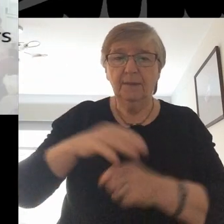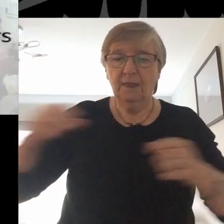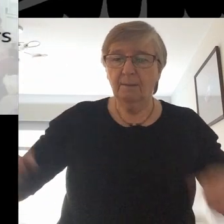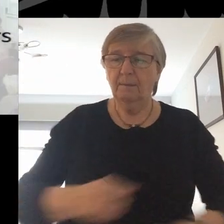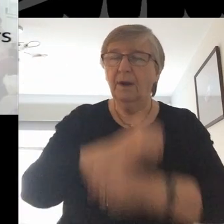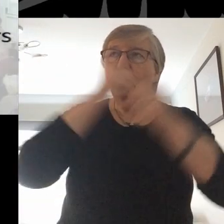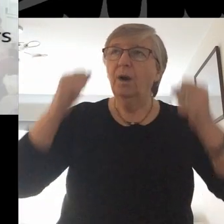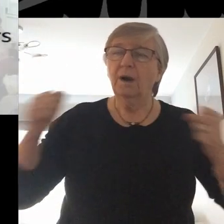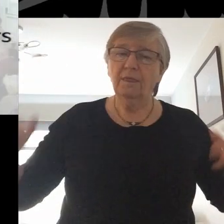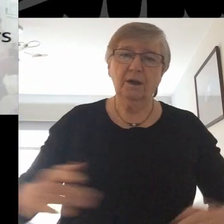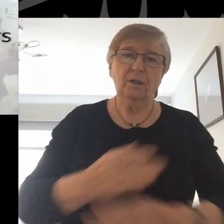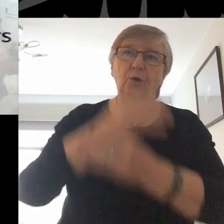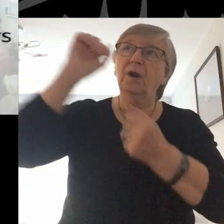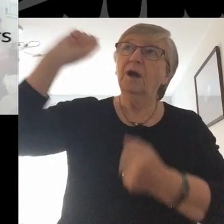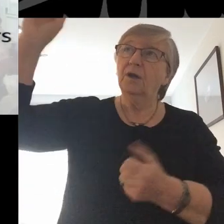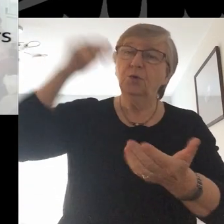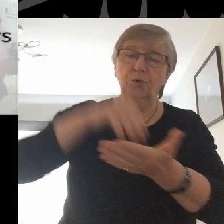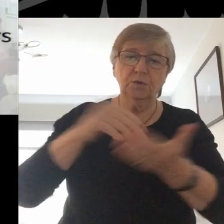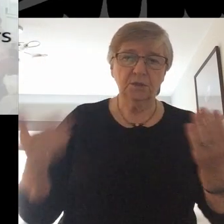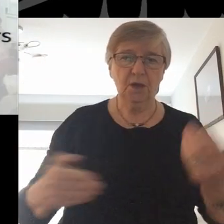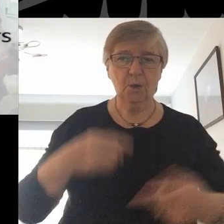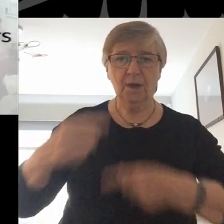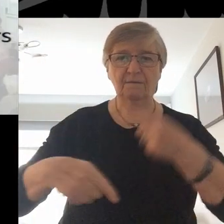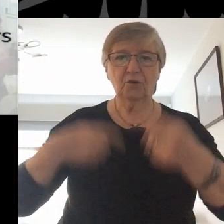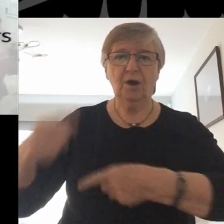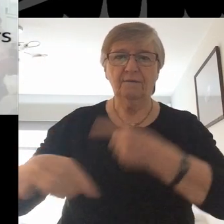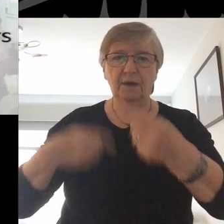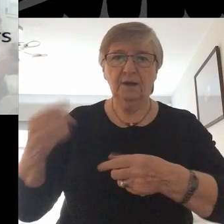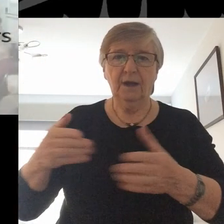the glory of Jesus, now and